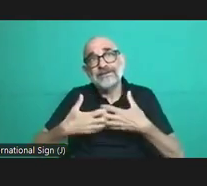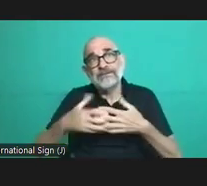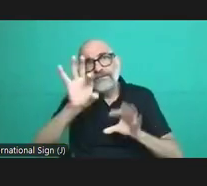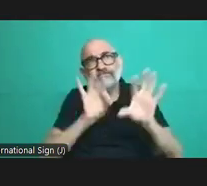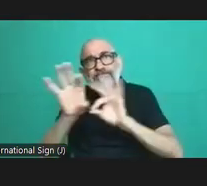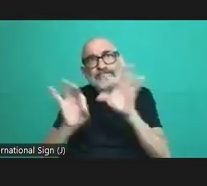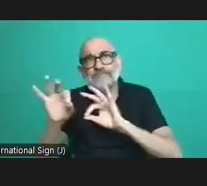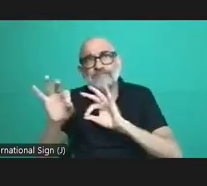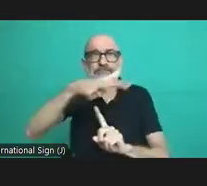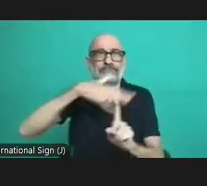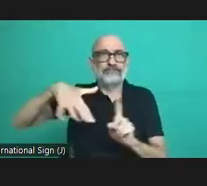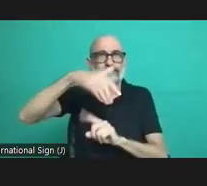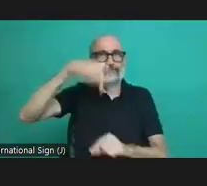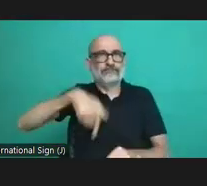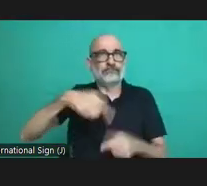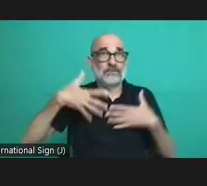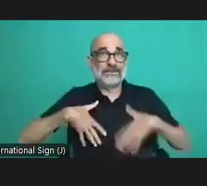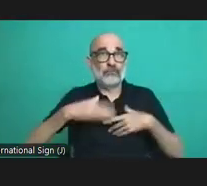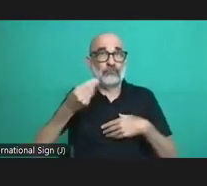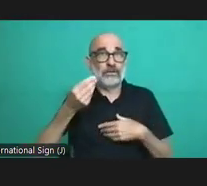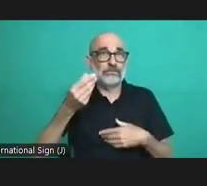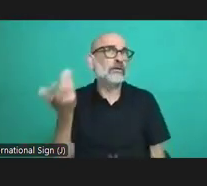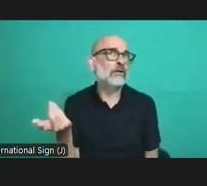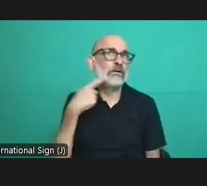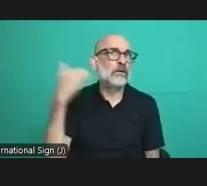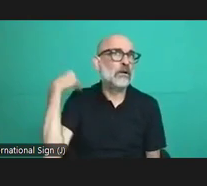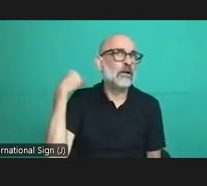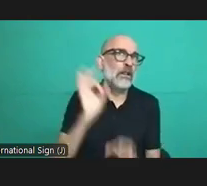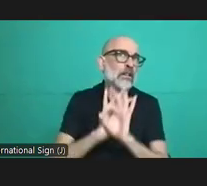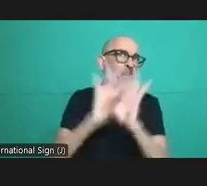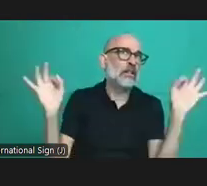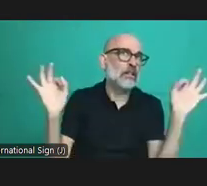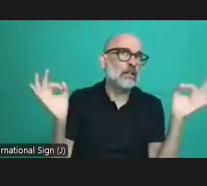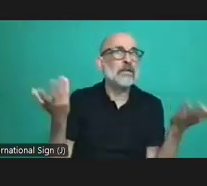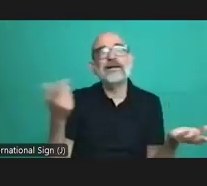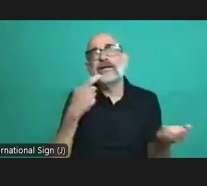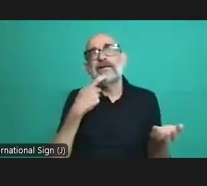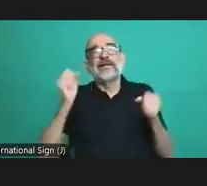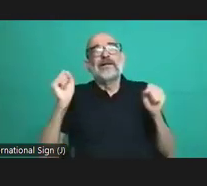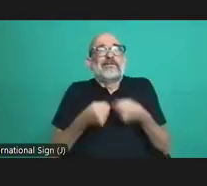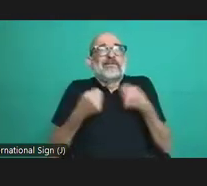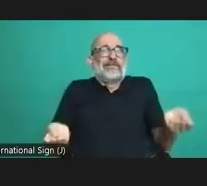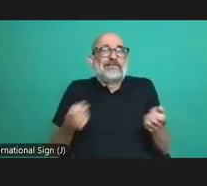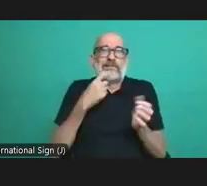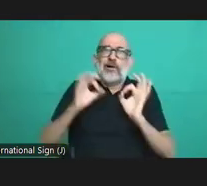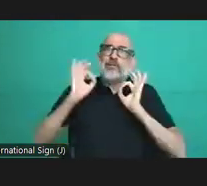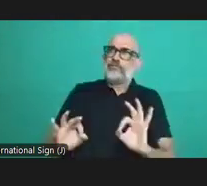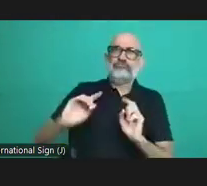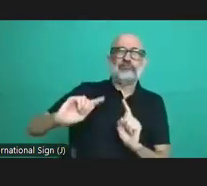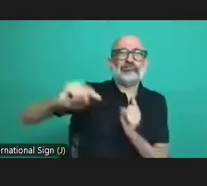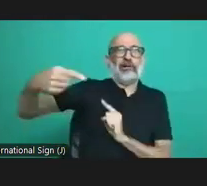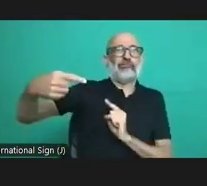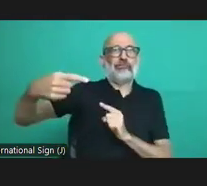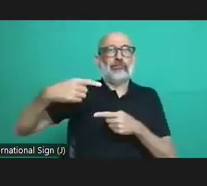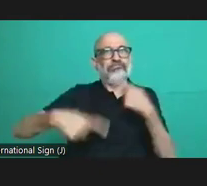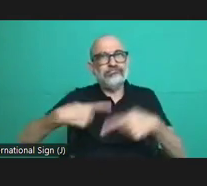just another example in regards to human resources and the support we have had from the Ministry of Finance. I must